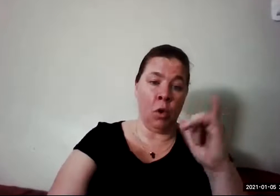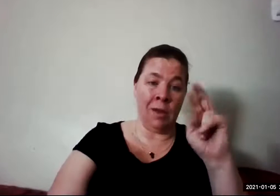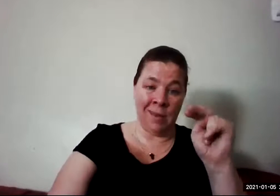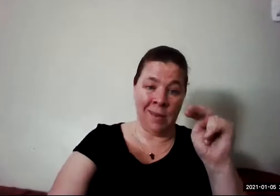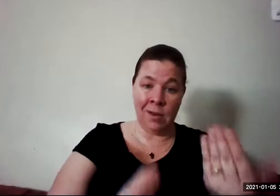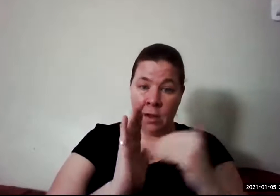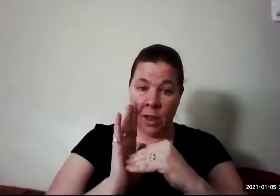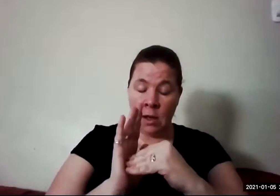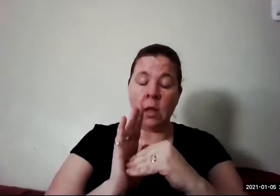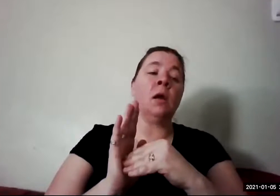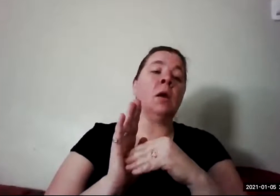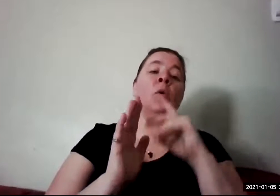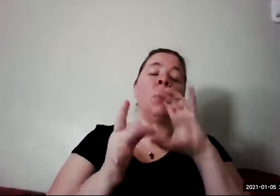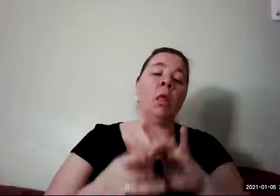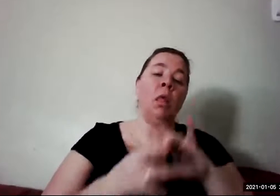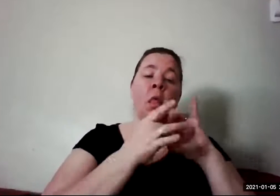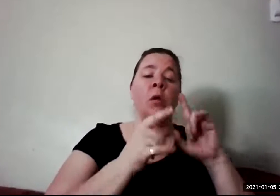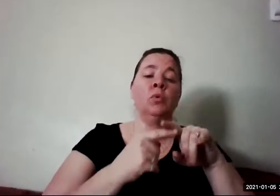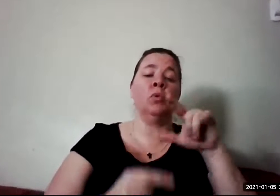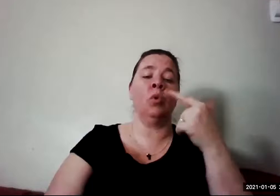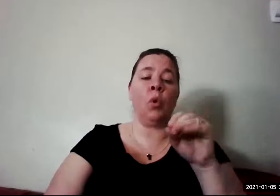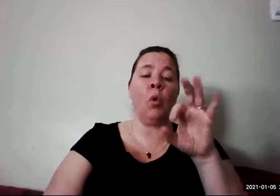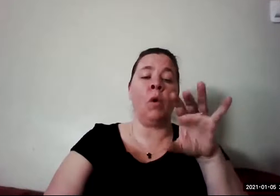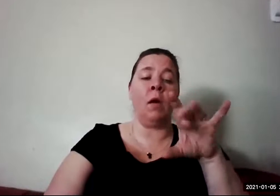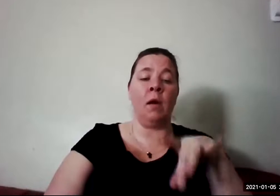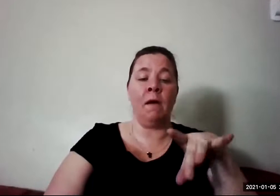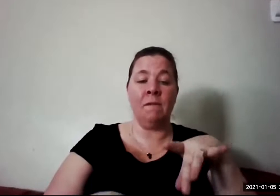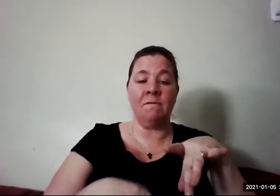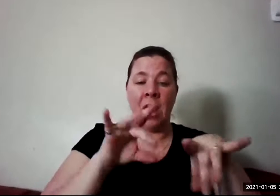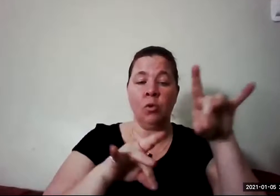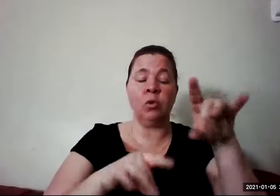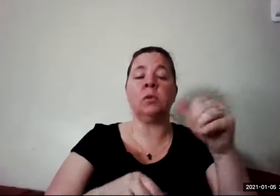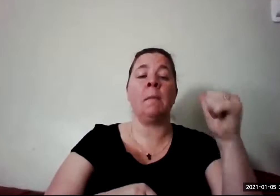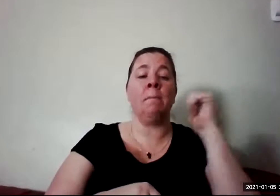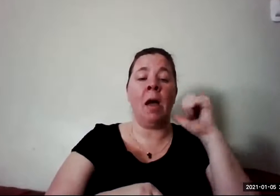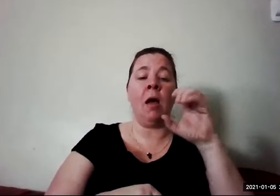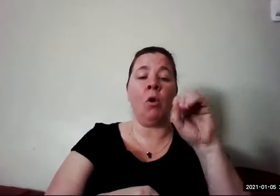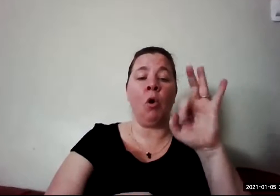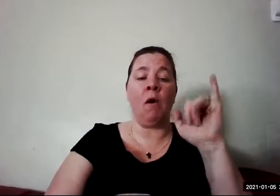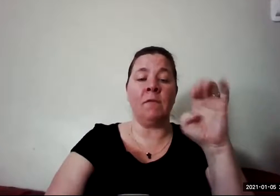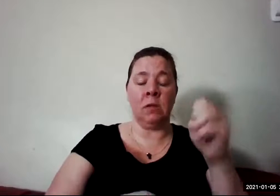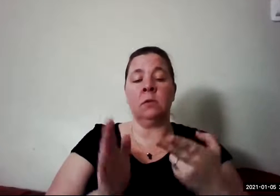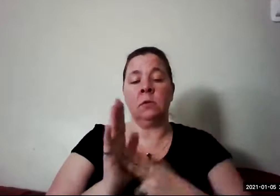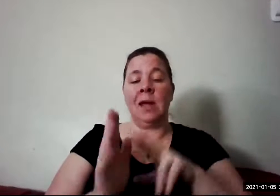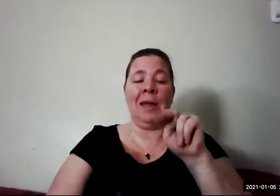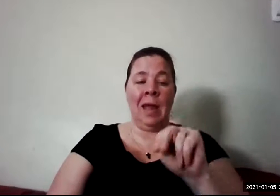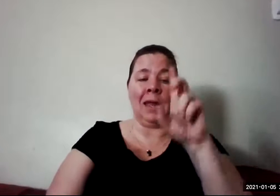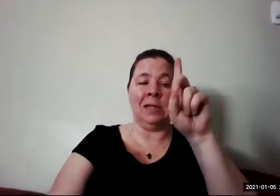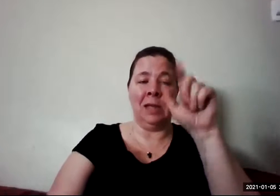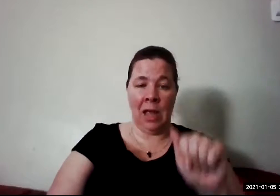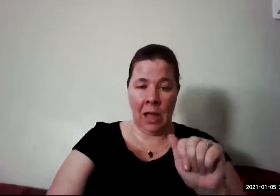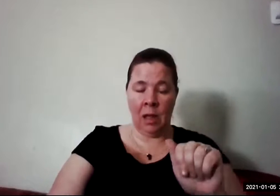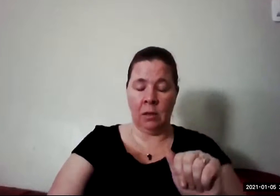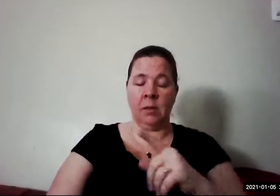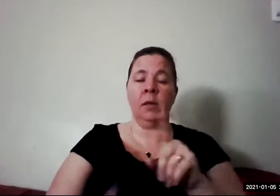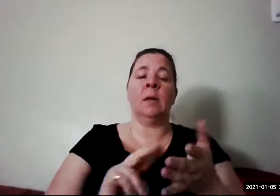the Gofounders back office, and you will have to sign an NDA, which is a non-disclosure agreement. And